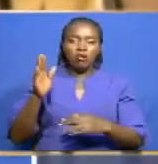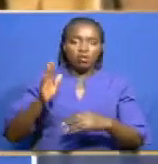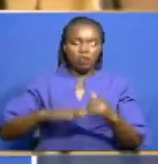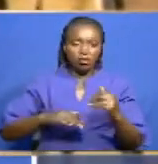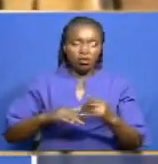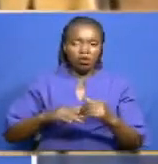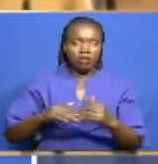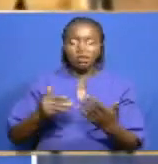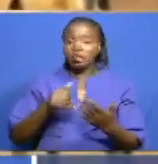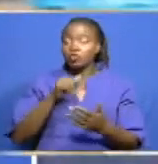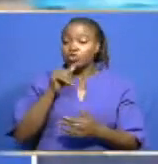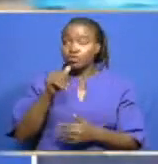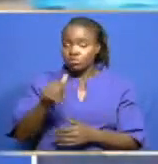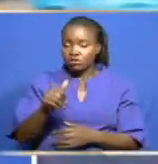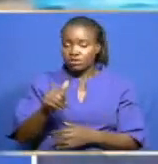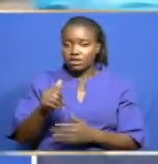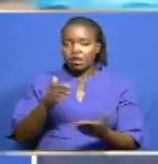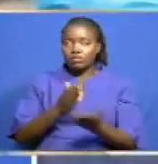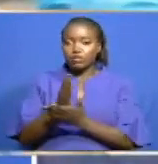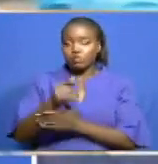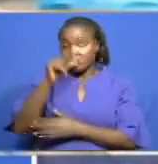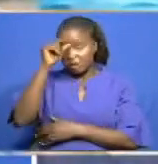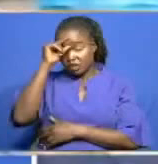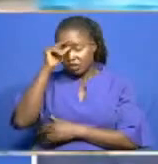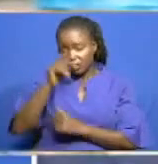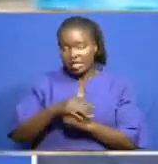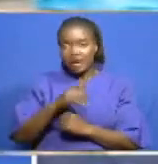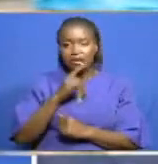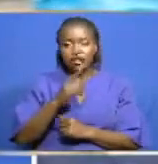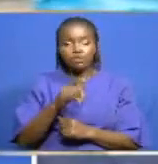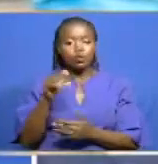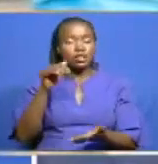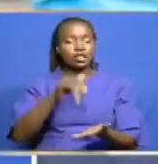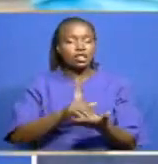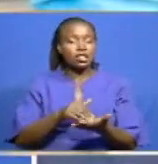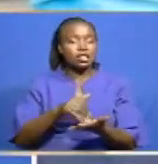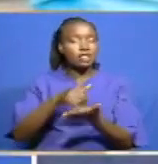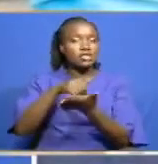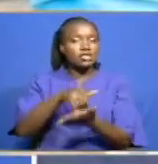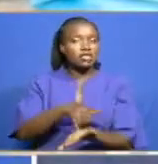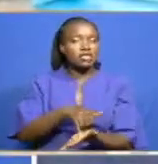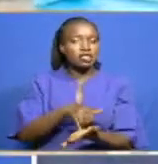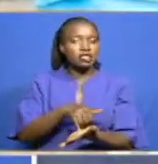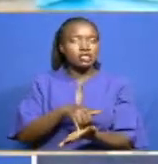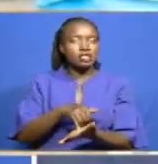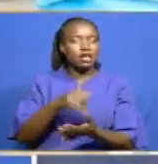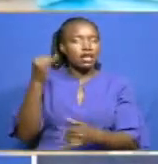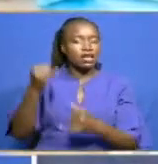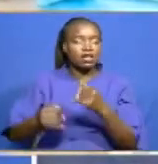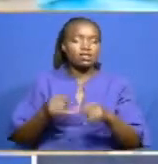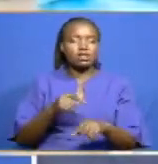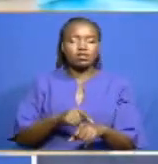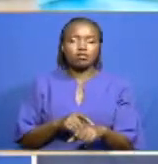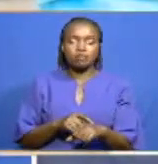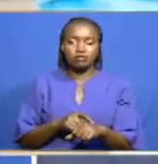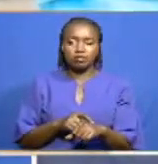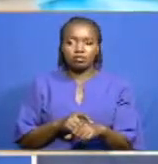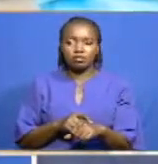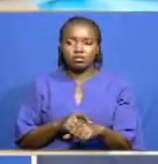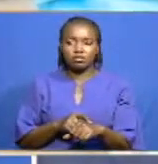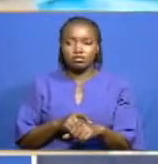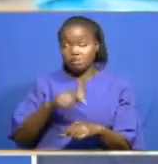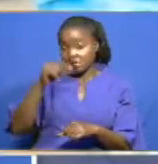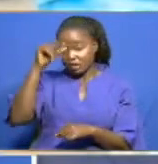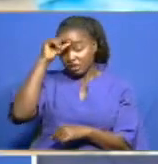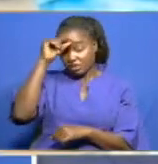those approved by the government. I want just to reassure again and to emphasize for the last time that the